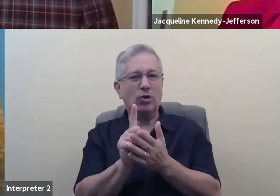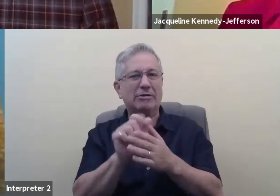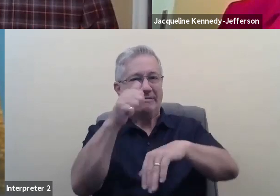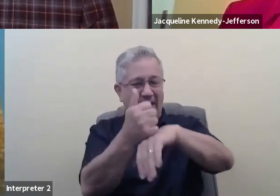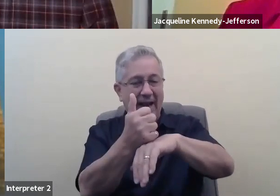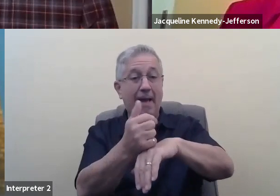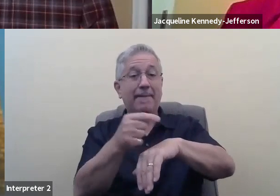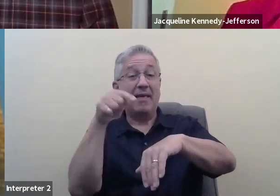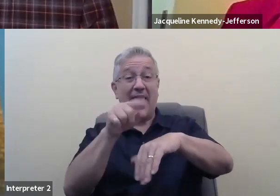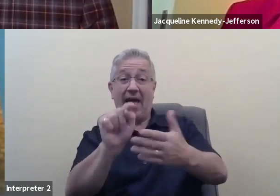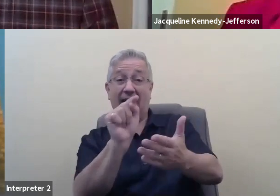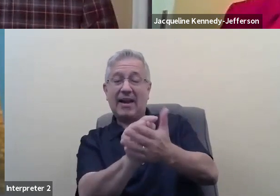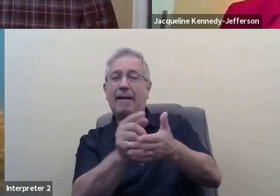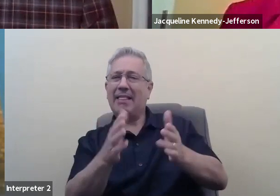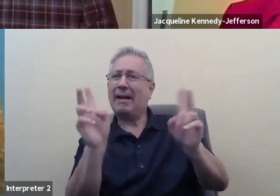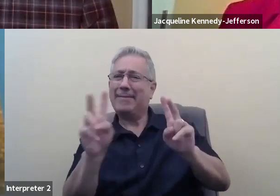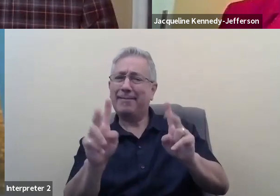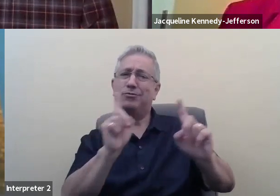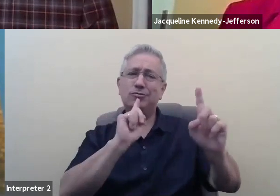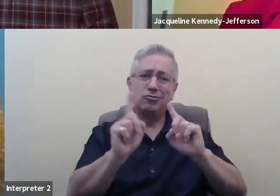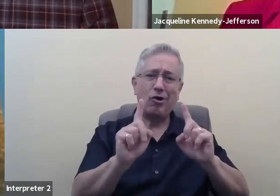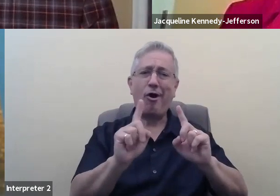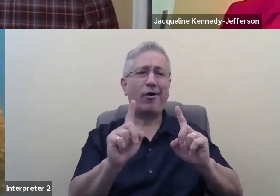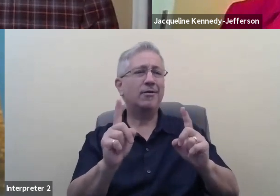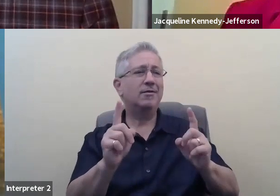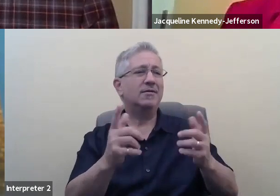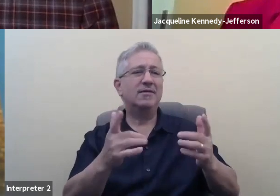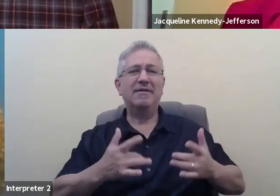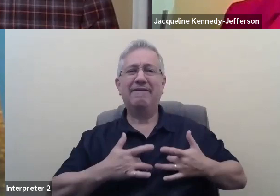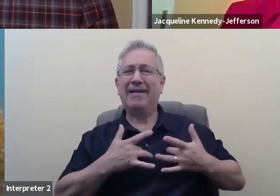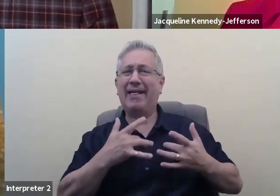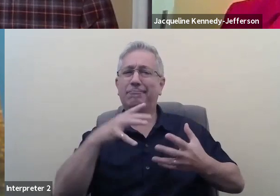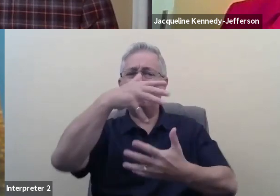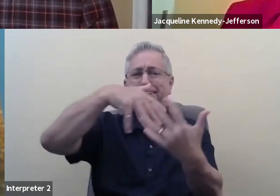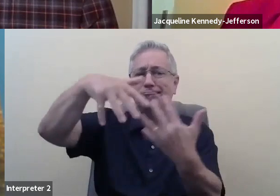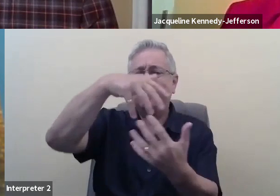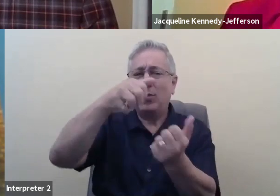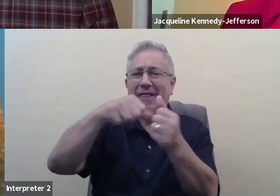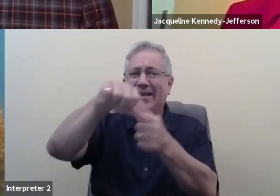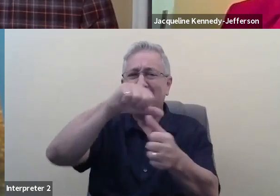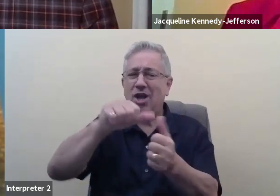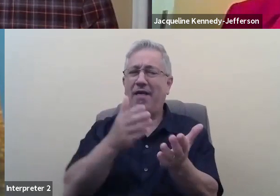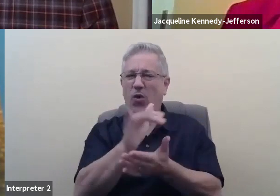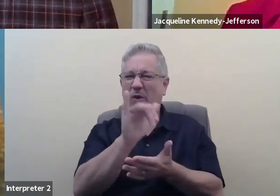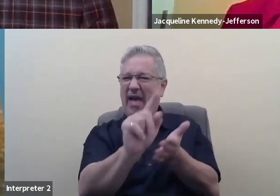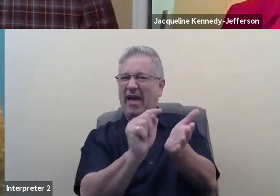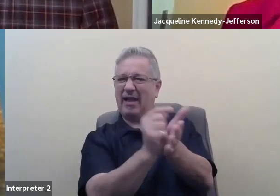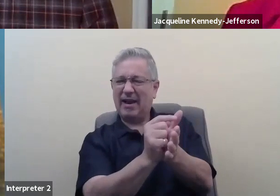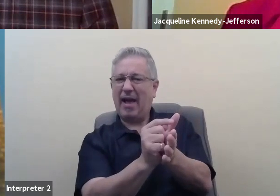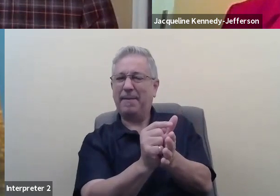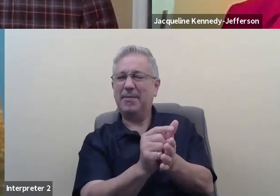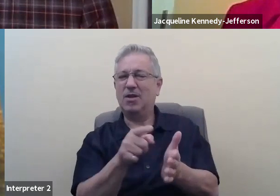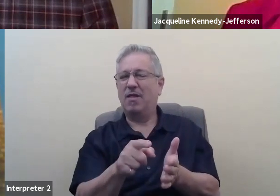out and connect with one another. And so they did a great job of reaching out and engaging with different EIGs. So we